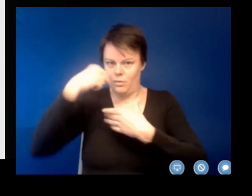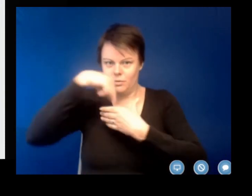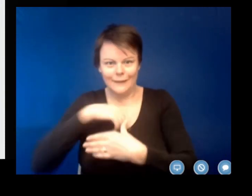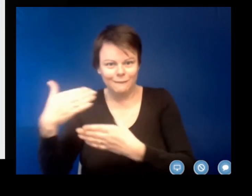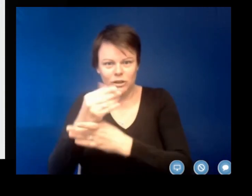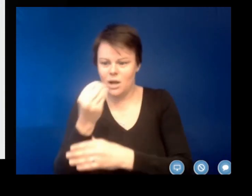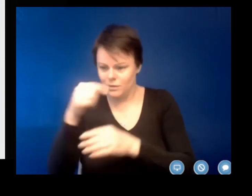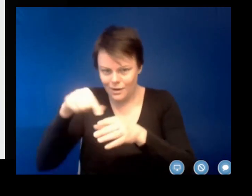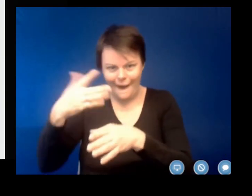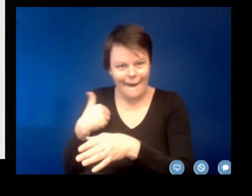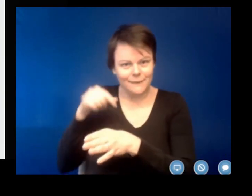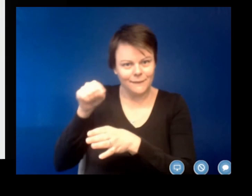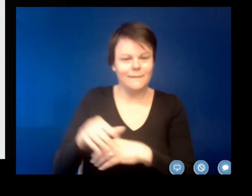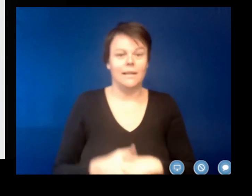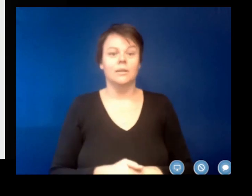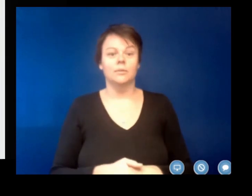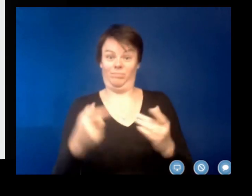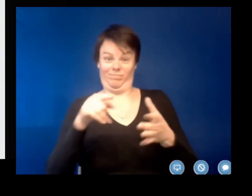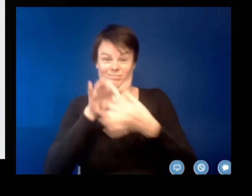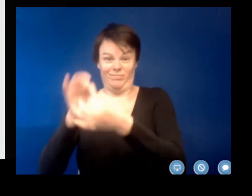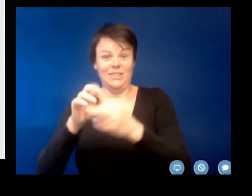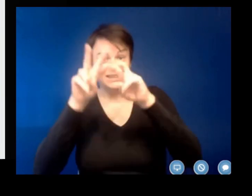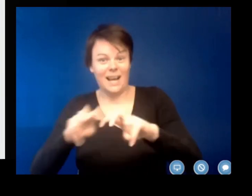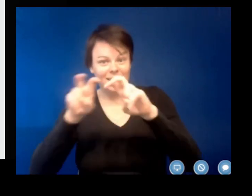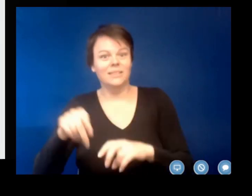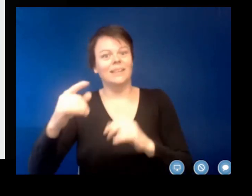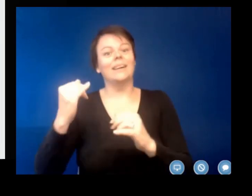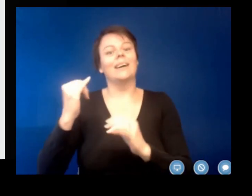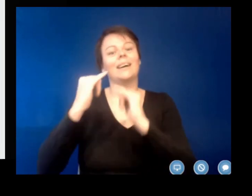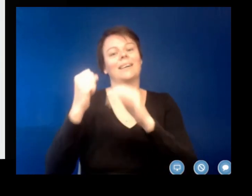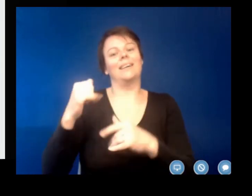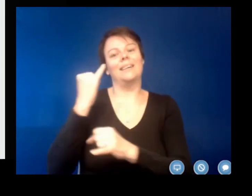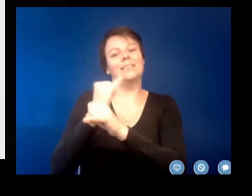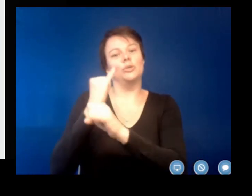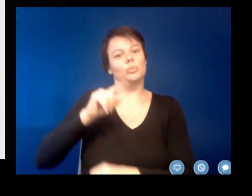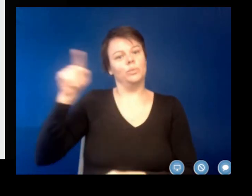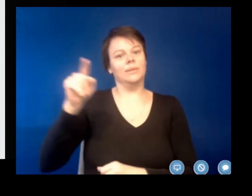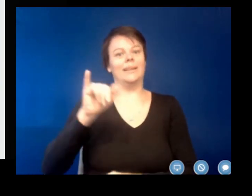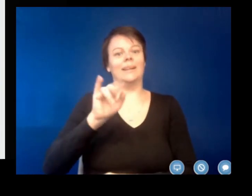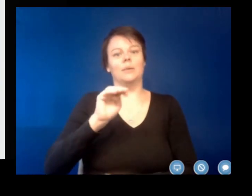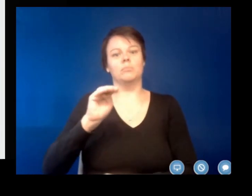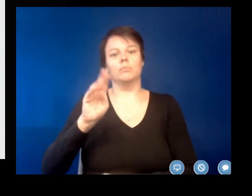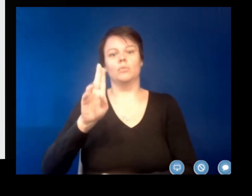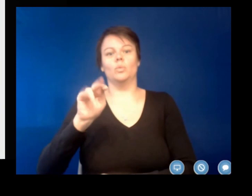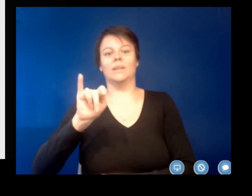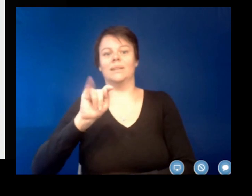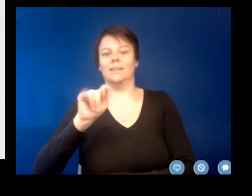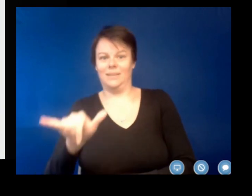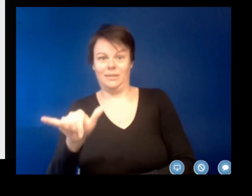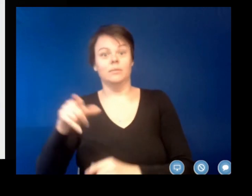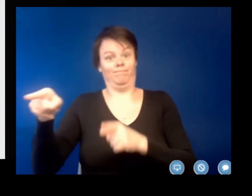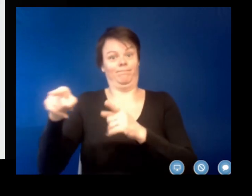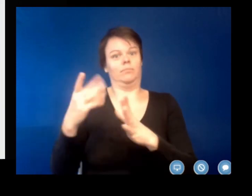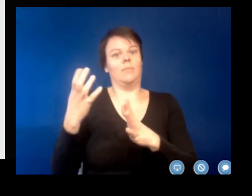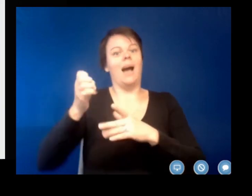be felt most strongly in the Republic of Ireland and in Malta, countries that were not involved in the